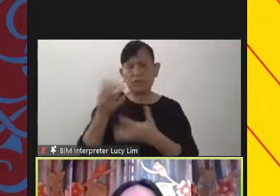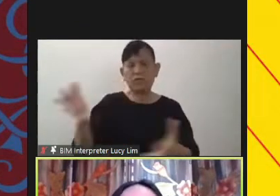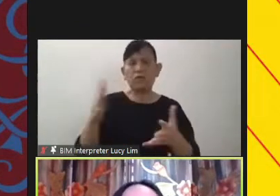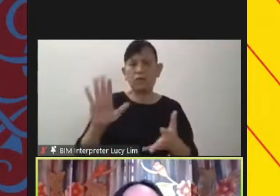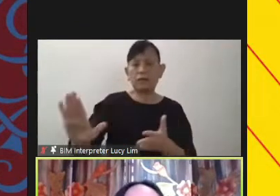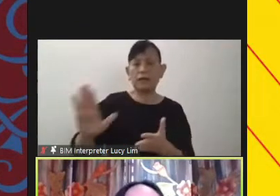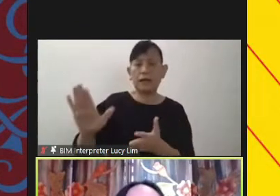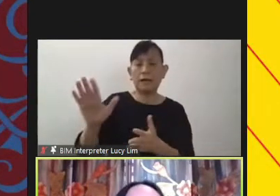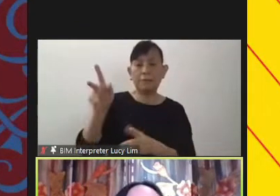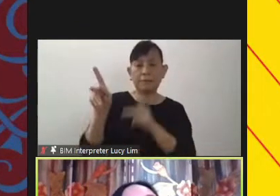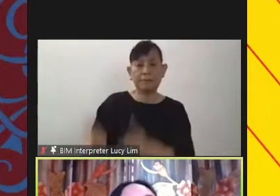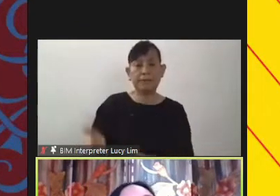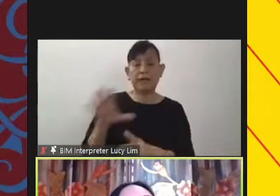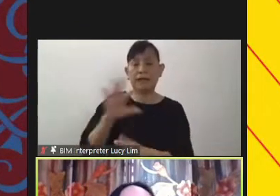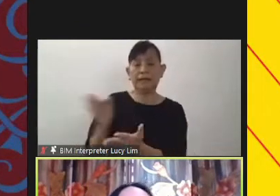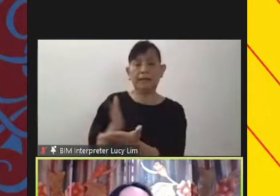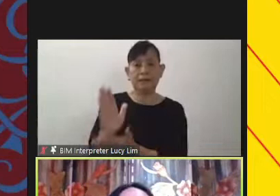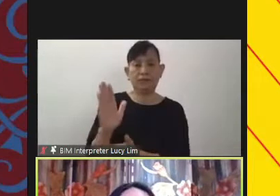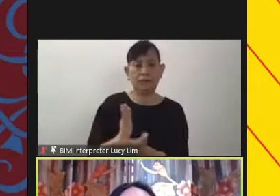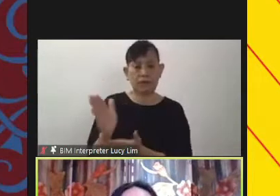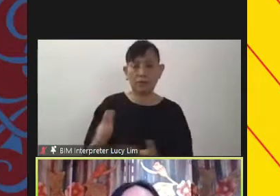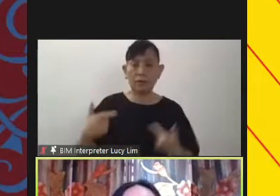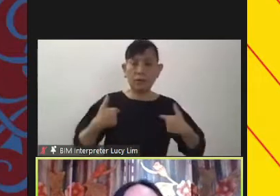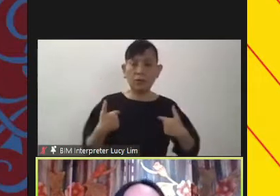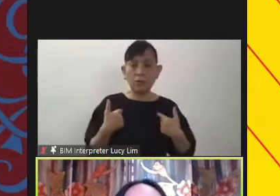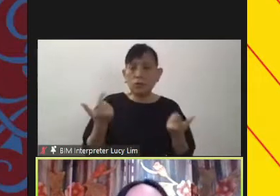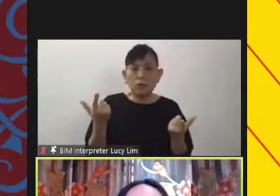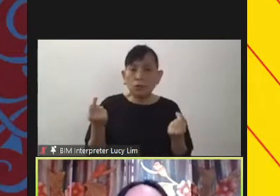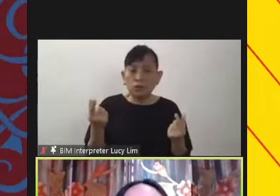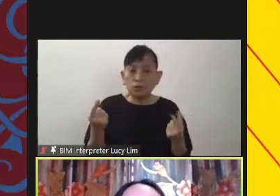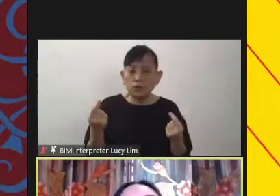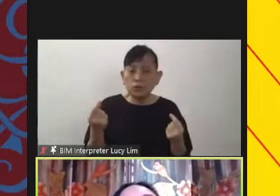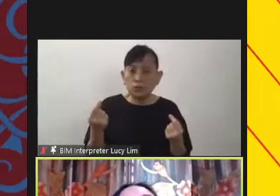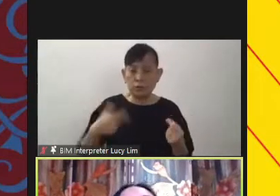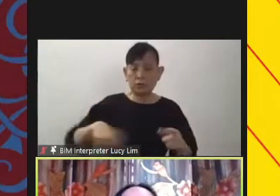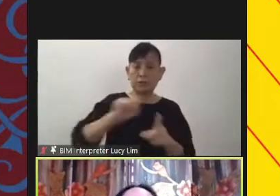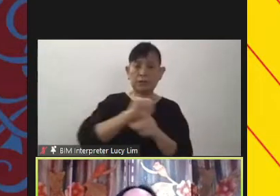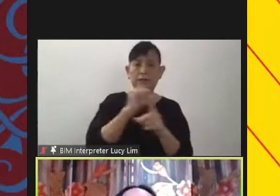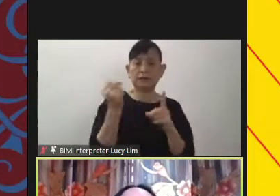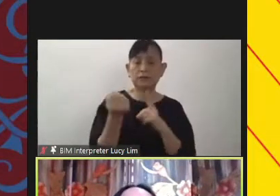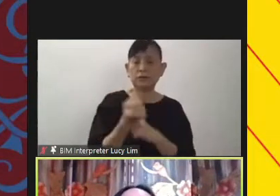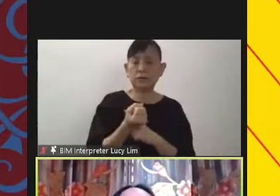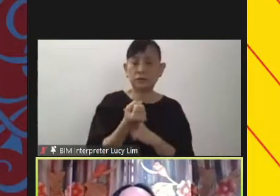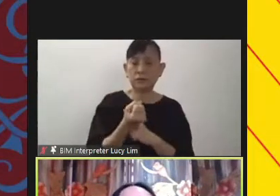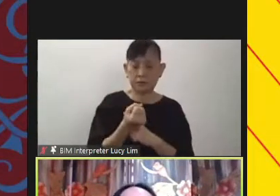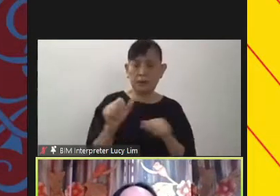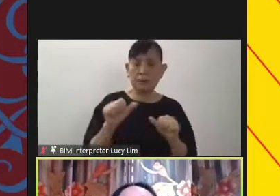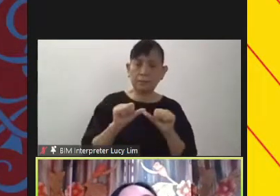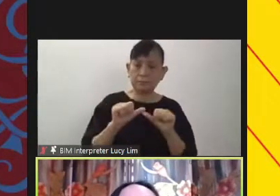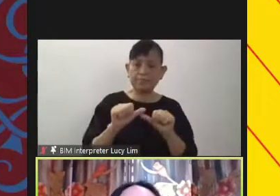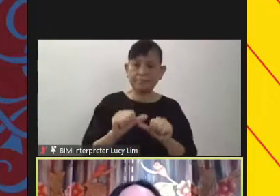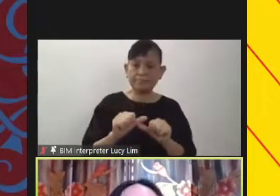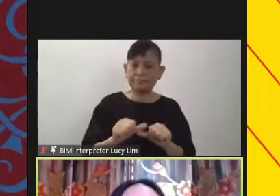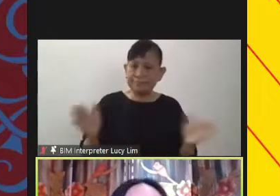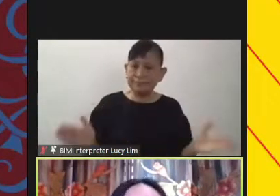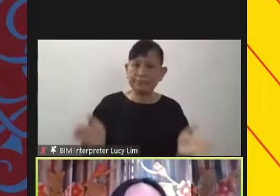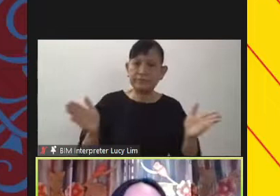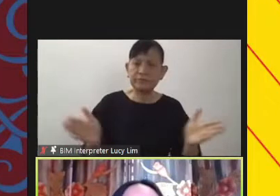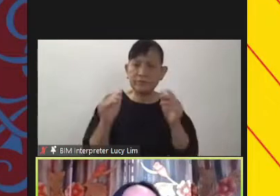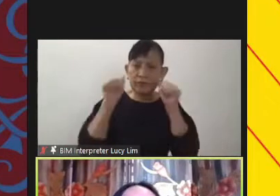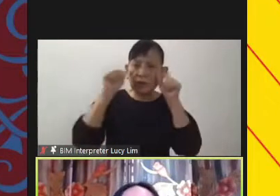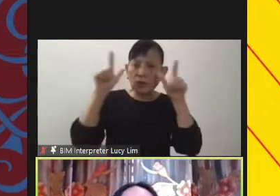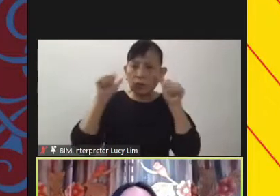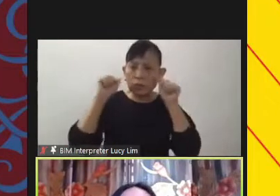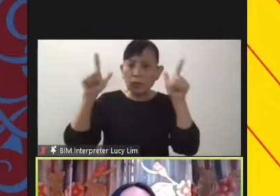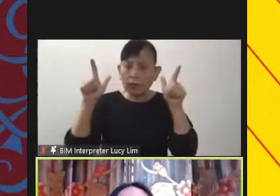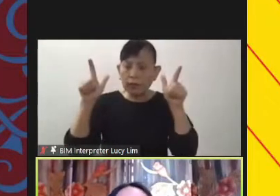rights. But what can we do as a society as well, right? As a society, we also have to continue to raise awareness to combat the rape culture because